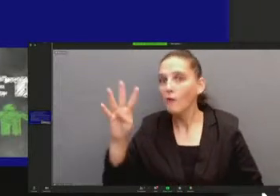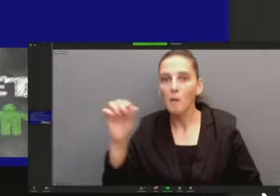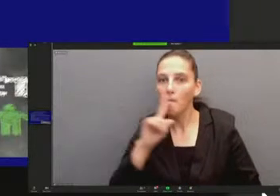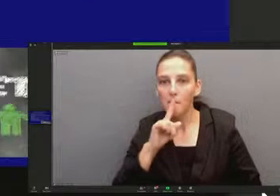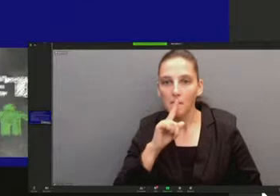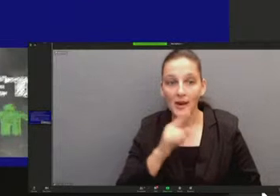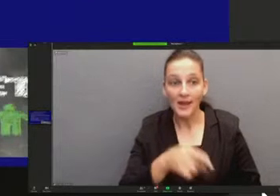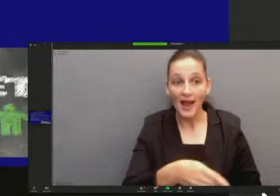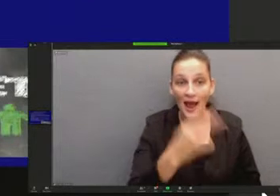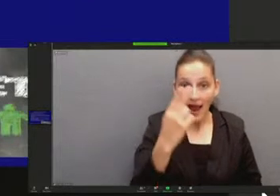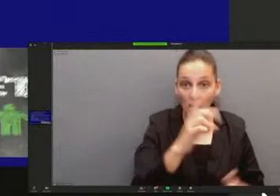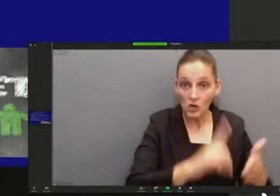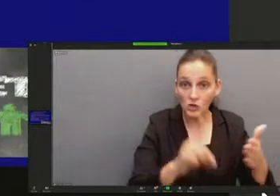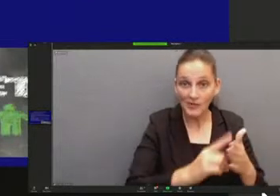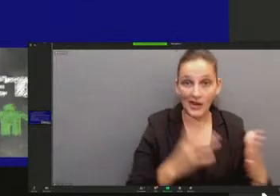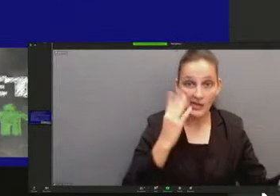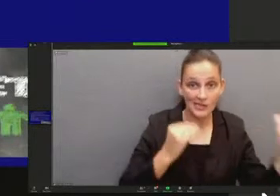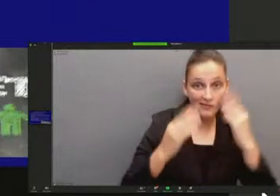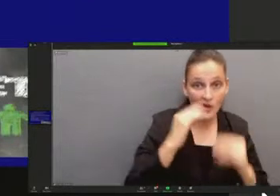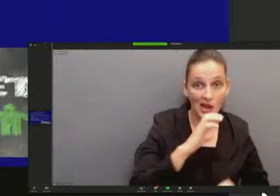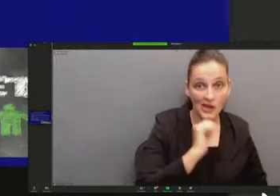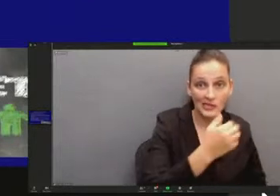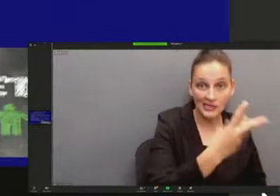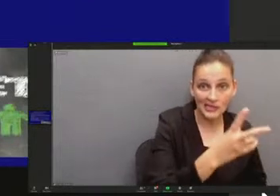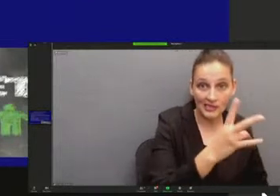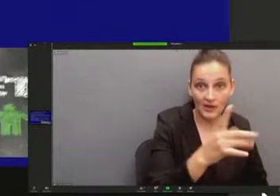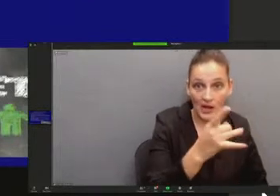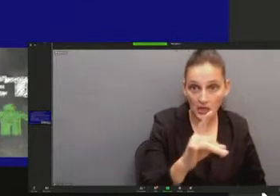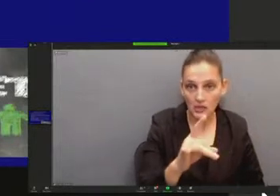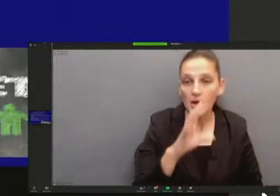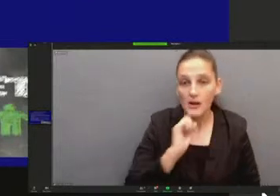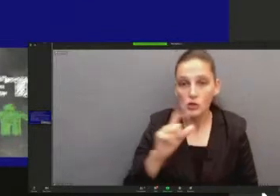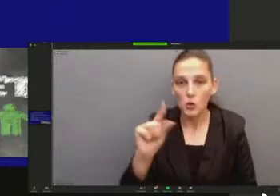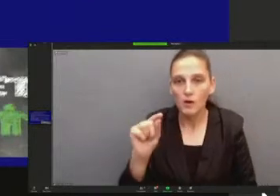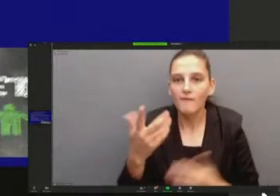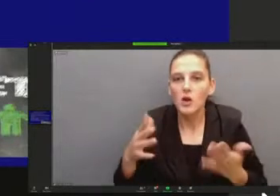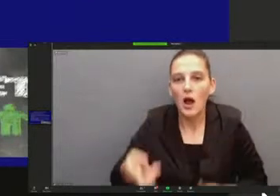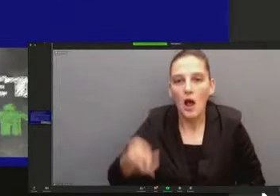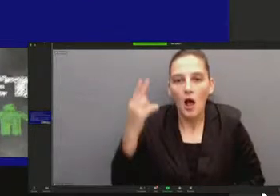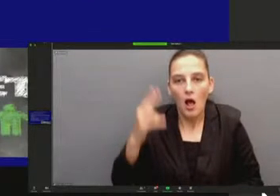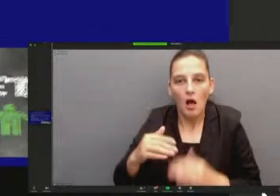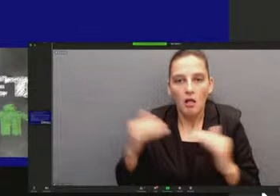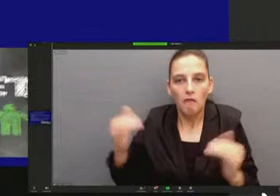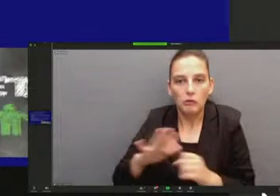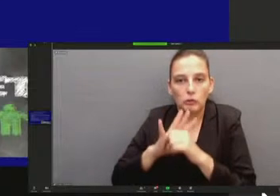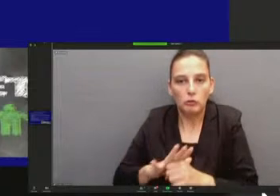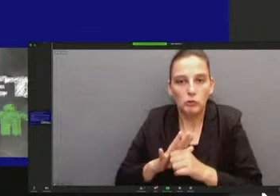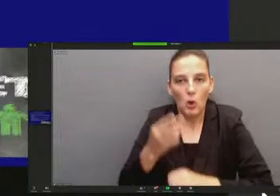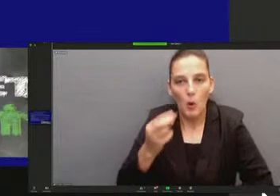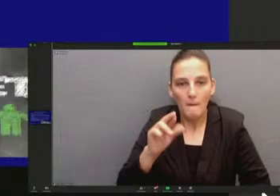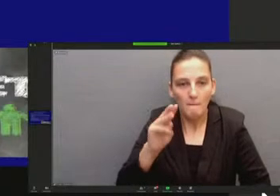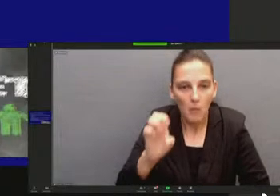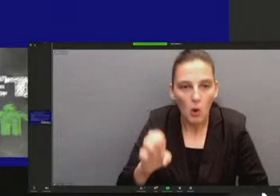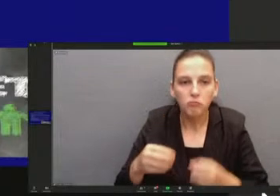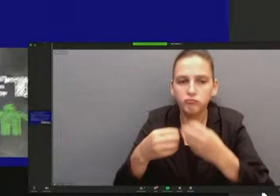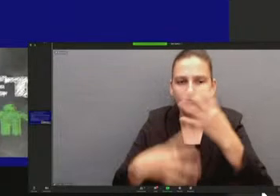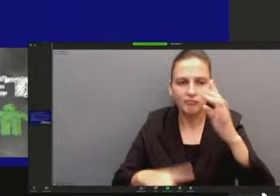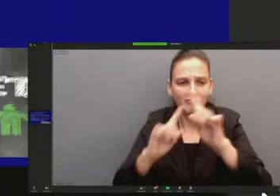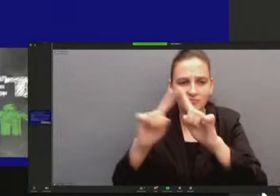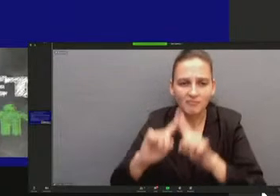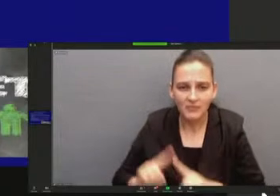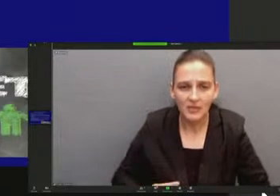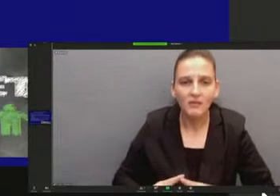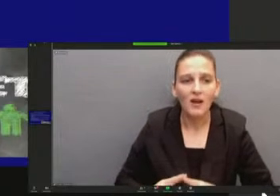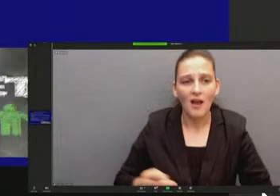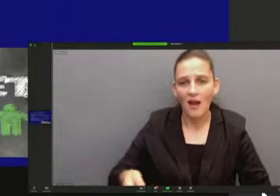discrimination as a teenager. By age 20, we see higher levels of stress hormones, cortisol, epinephrine, norepinephrine, higher levels of